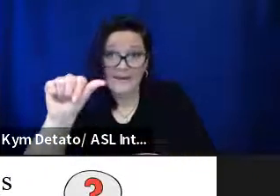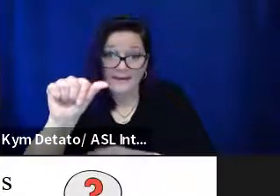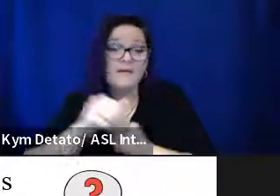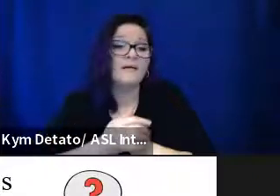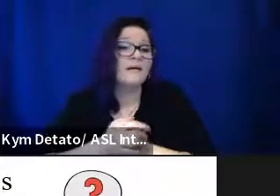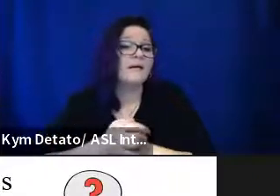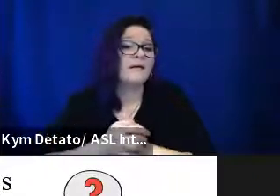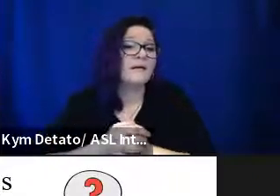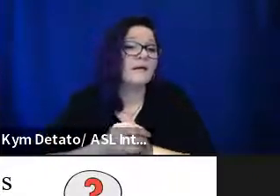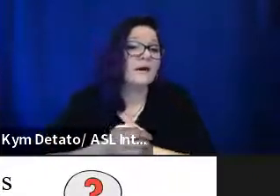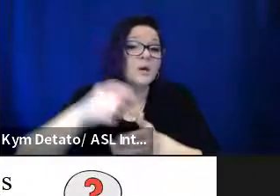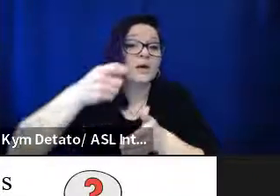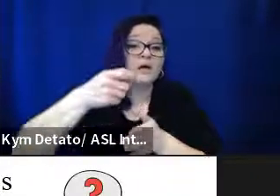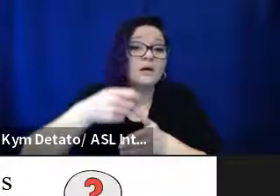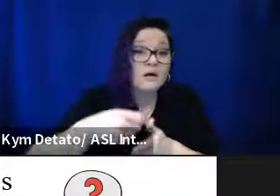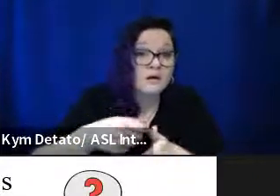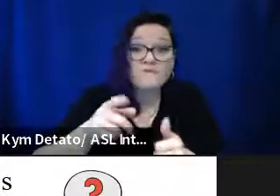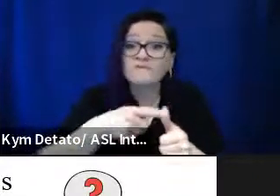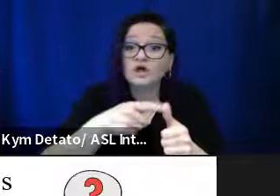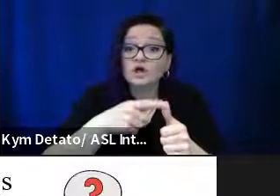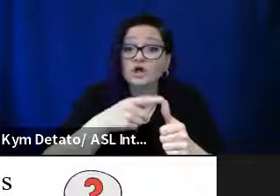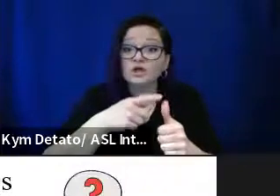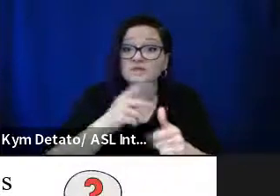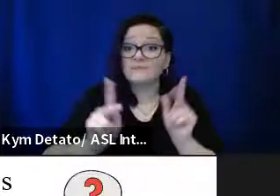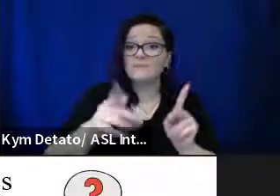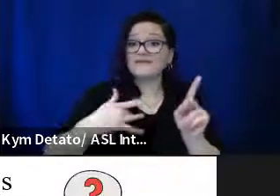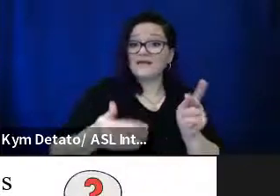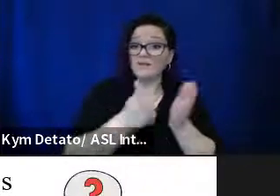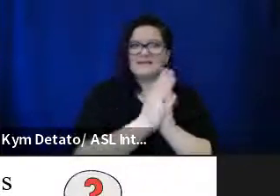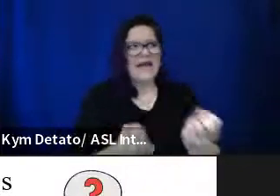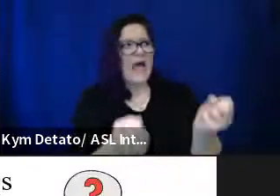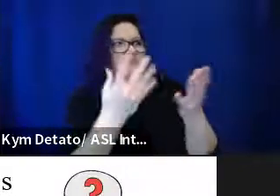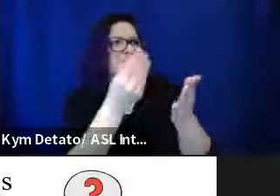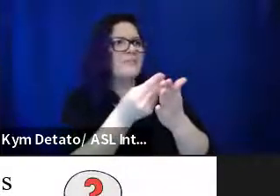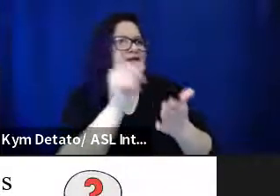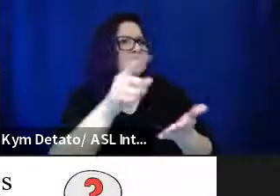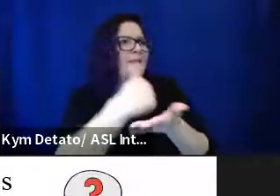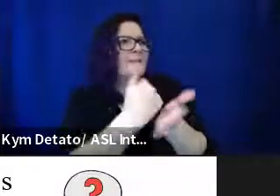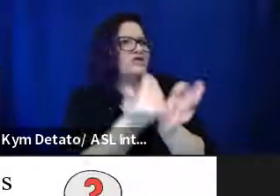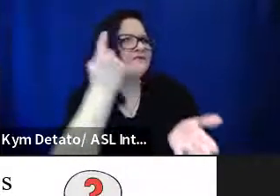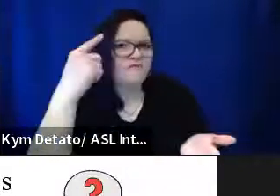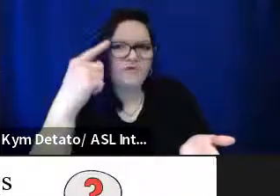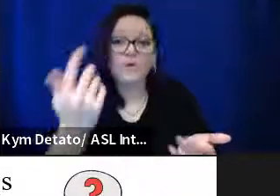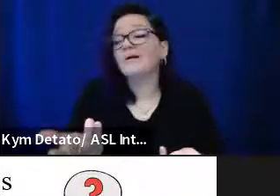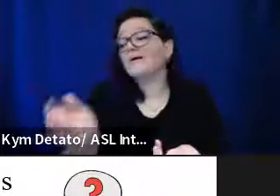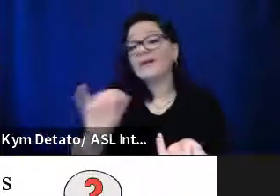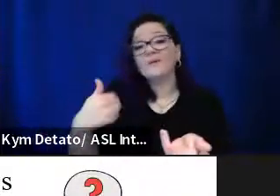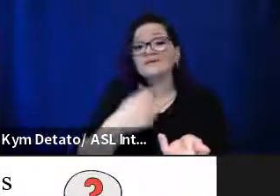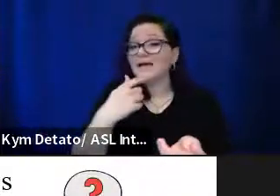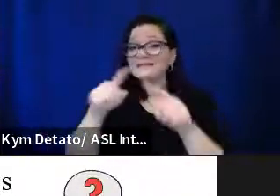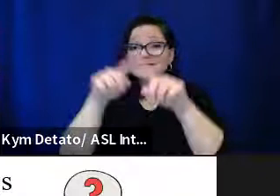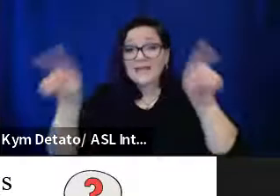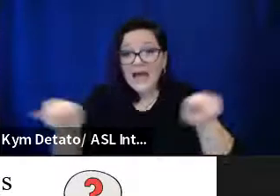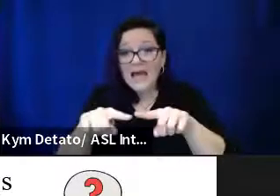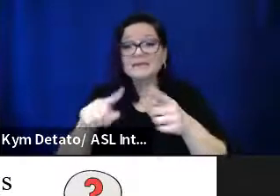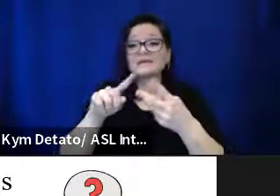So pricing, for first of all, we get the question, how much do I need to budget for? Like we said, things like signage and lighting